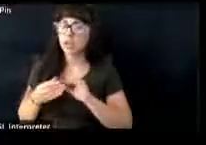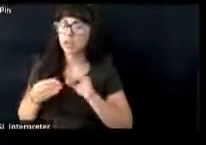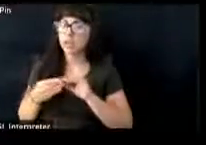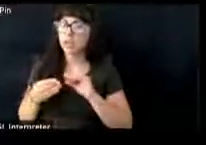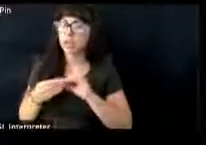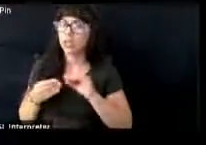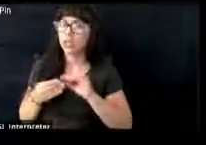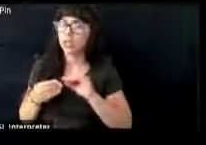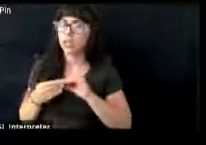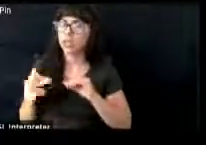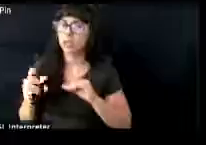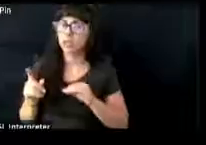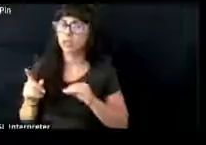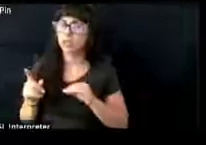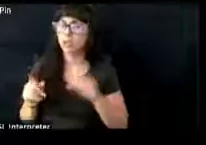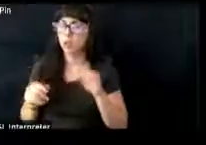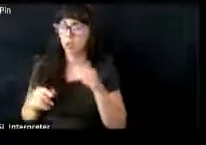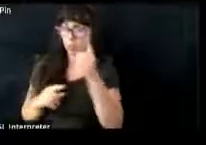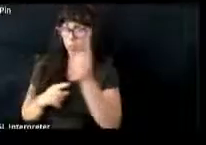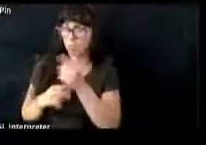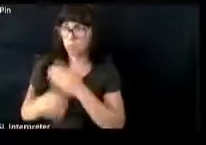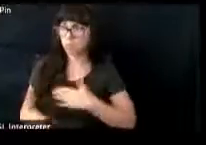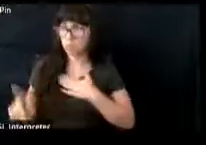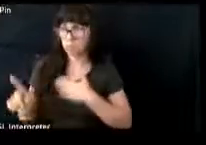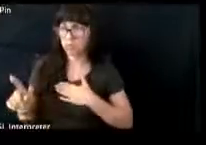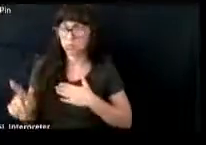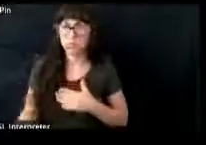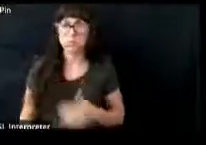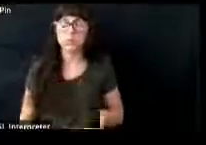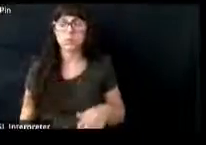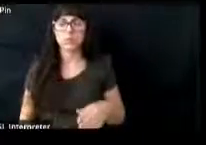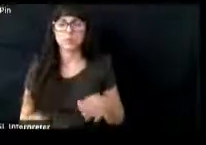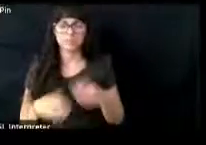Un momento, por favor. Gracias.